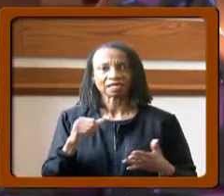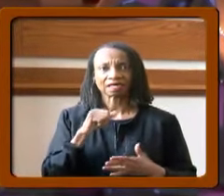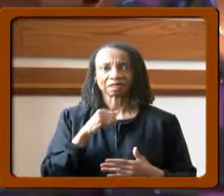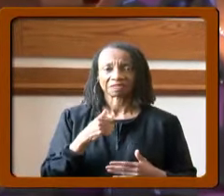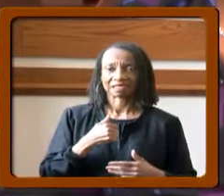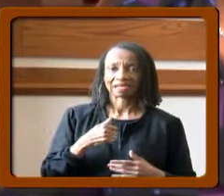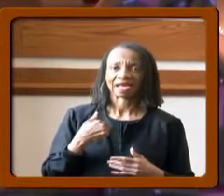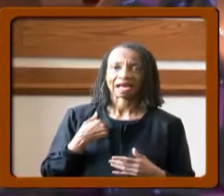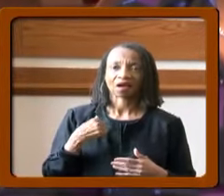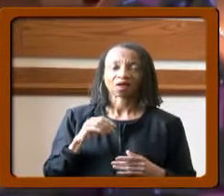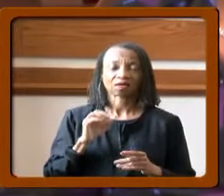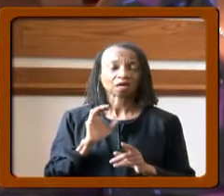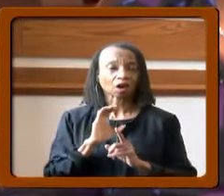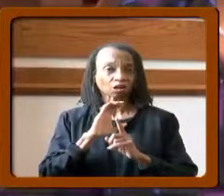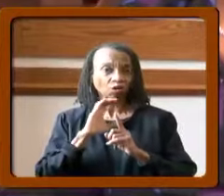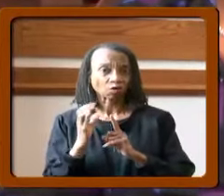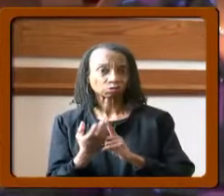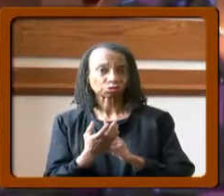loquacious culture?